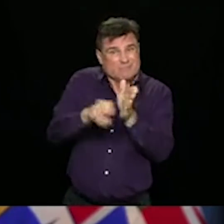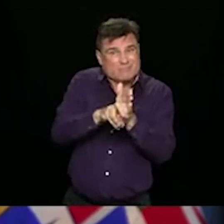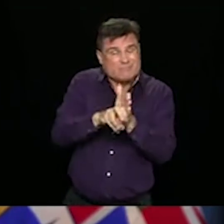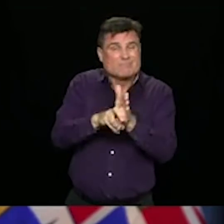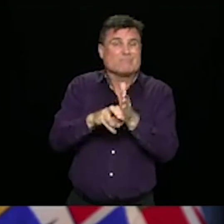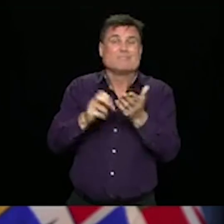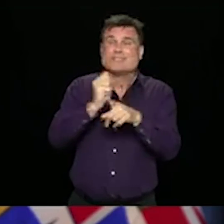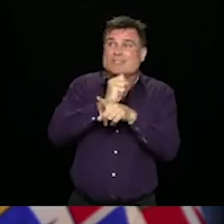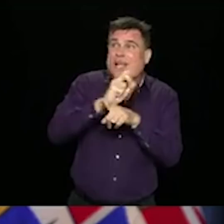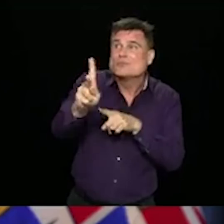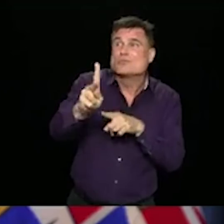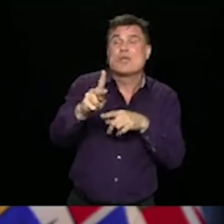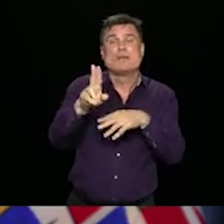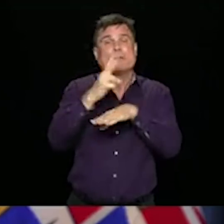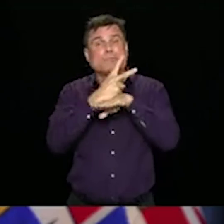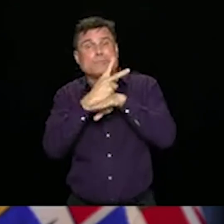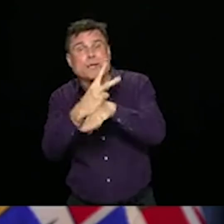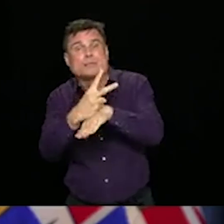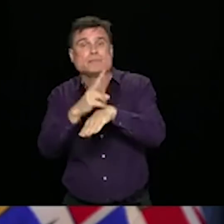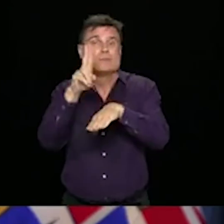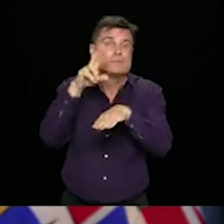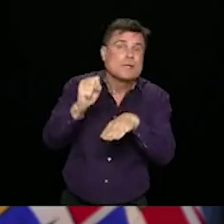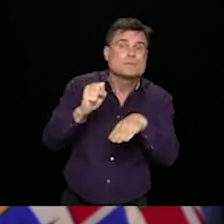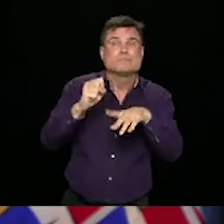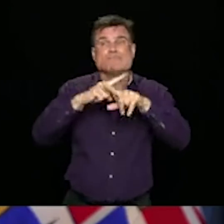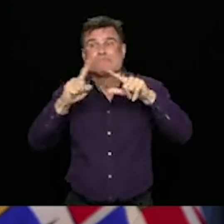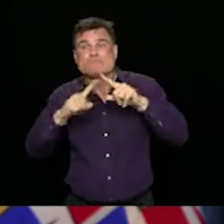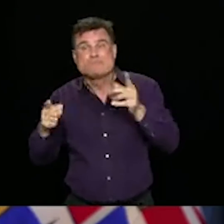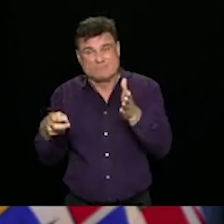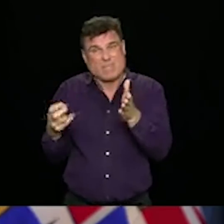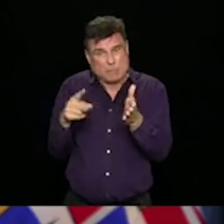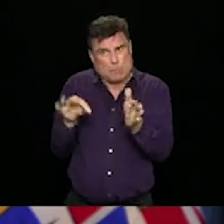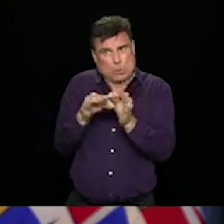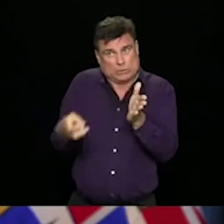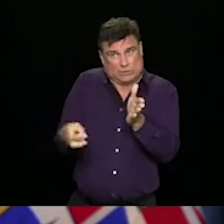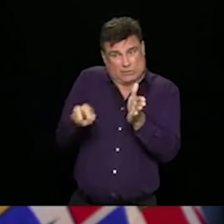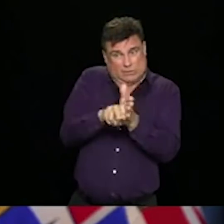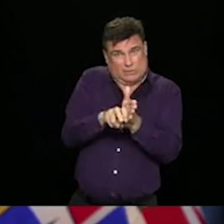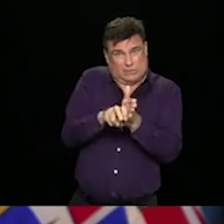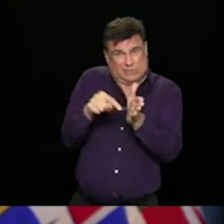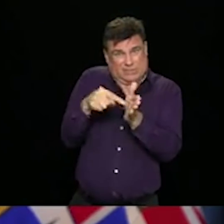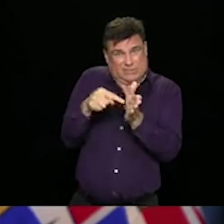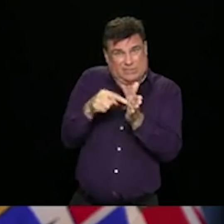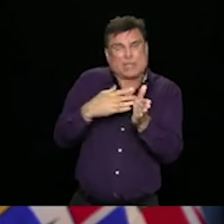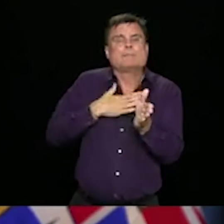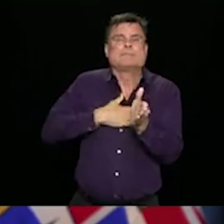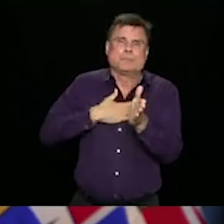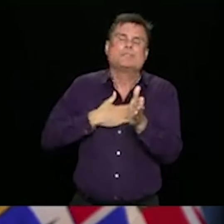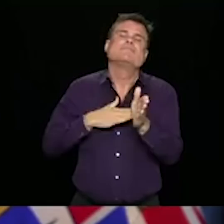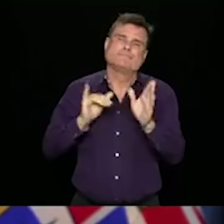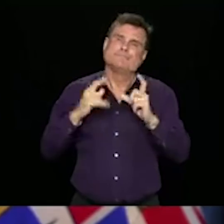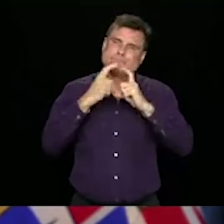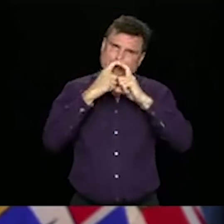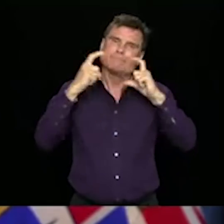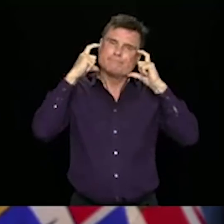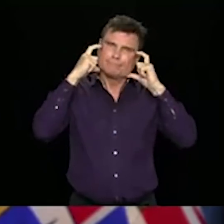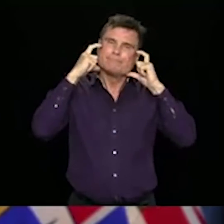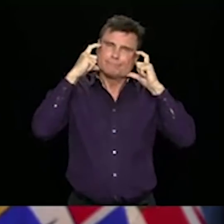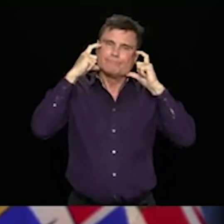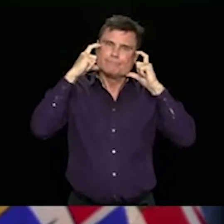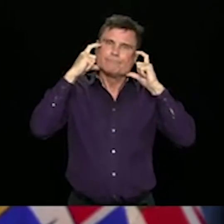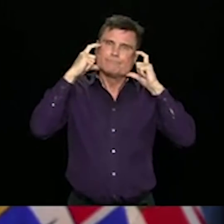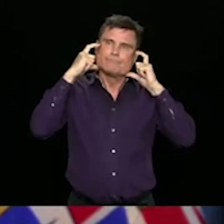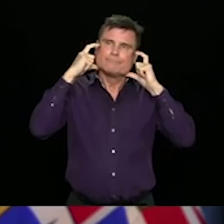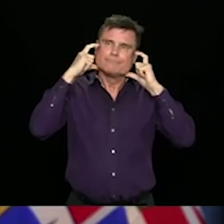mask. Transit systems are fully operational. There are still limits, and we have worked through with them limits on people who